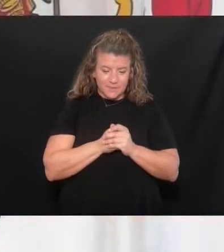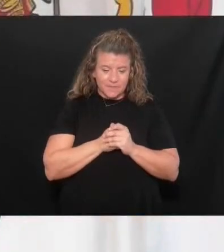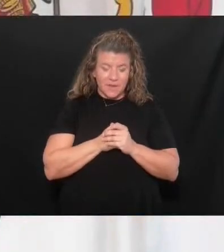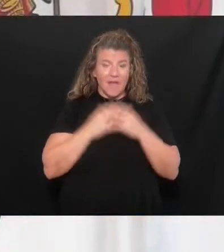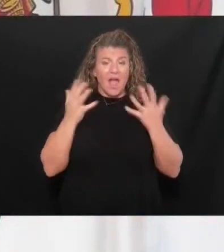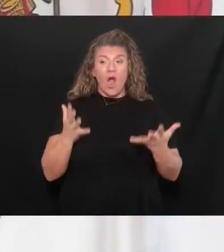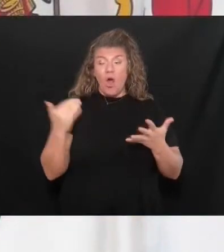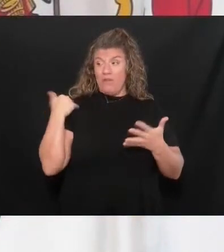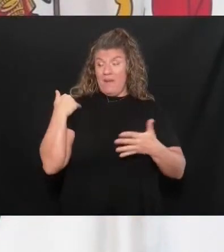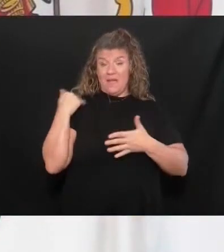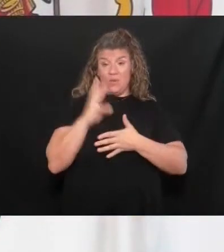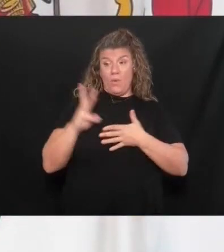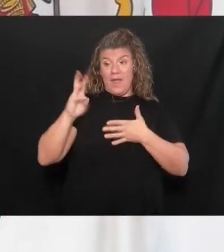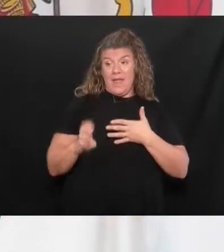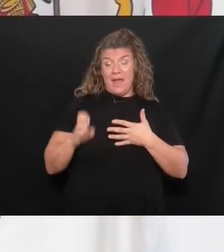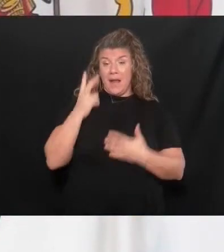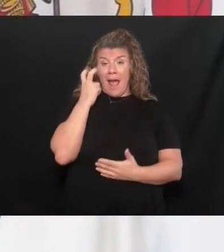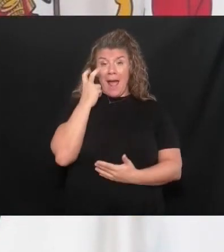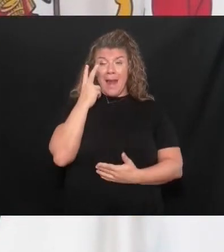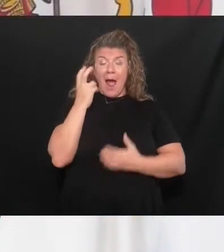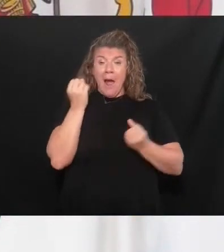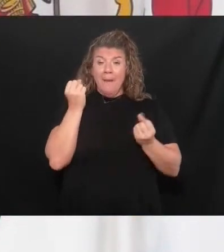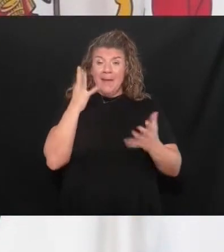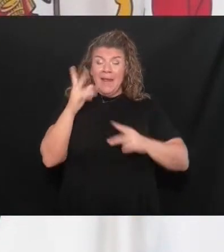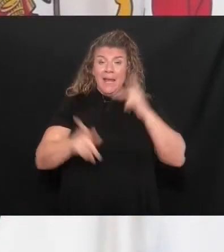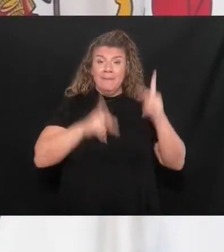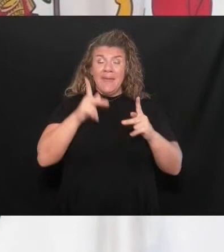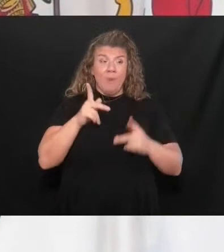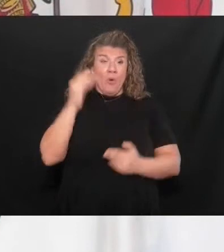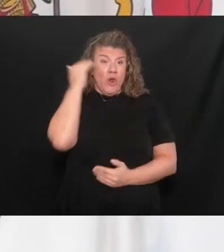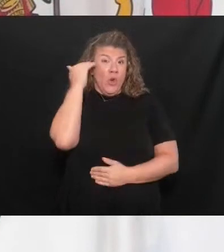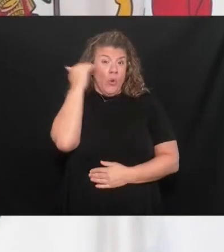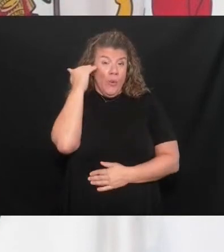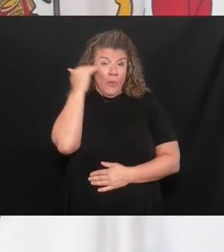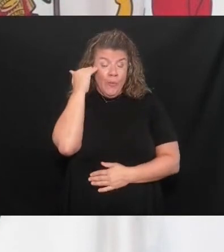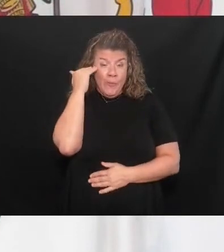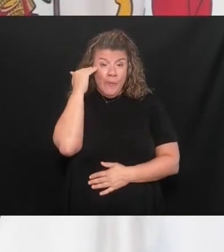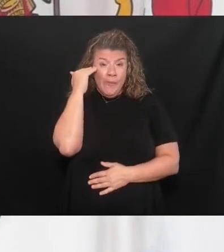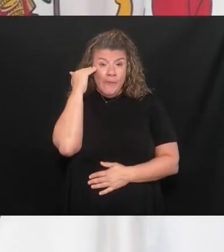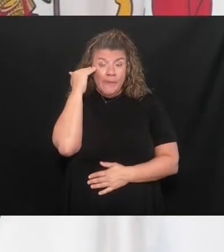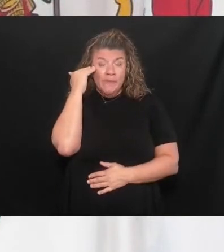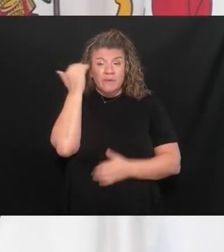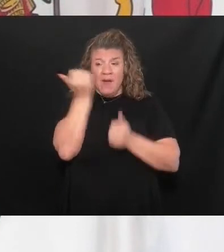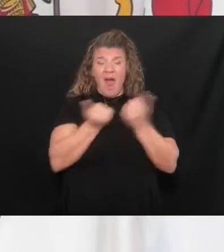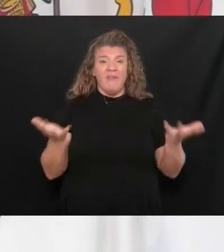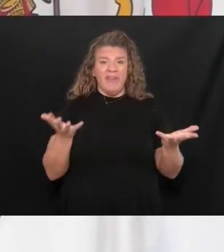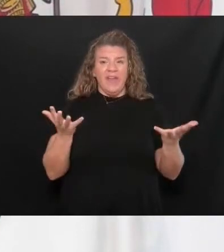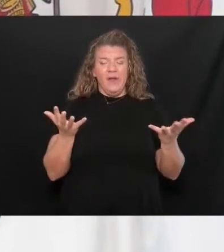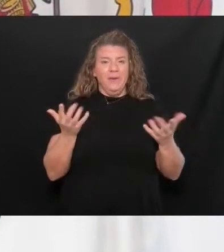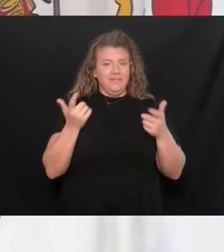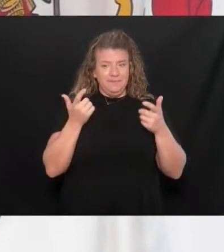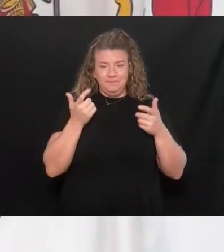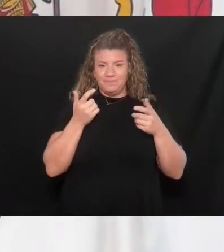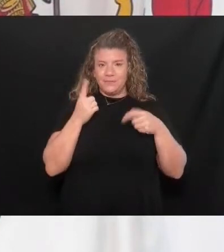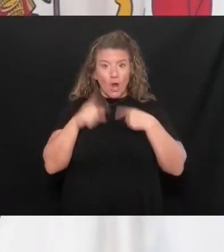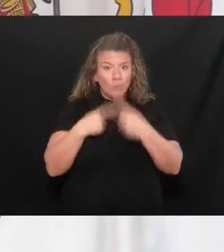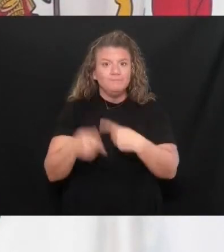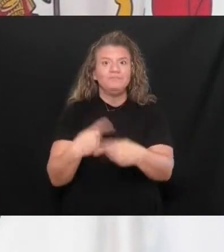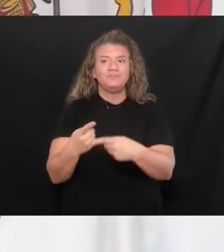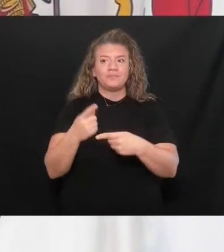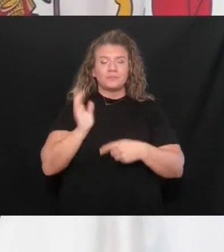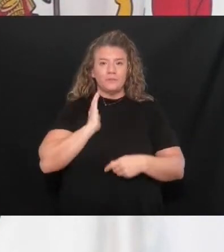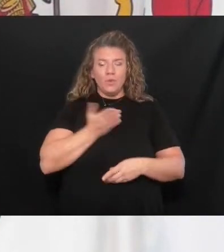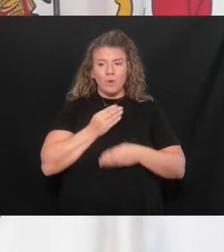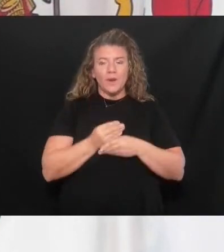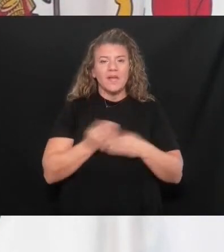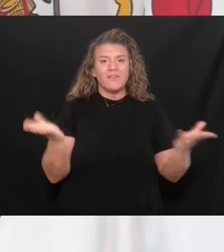over the weekend, I doubt many people really knew that everything was a go and we were administering